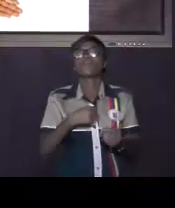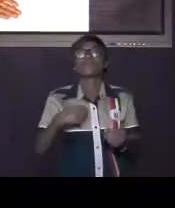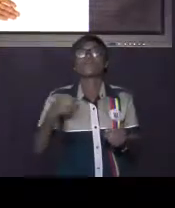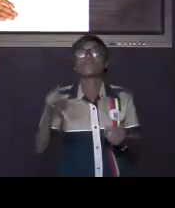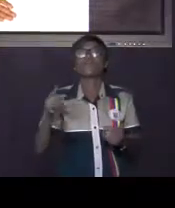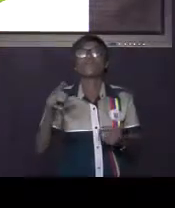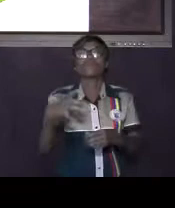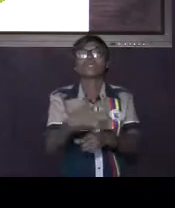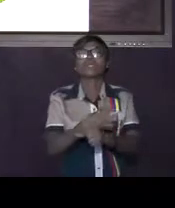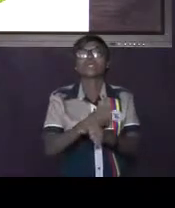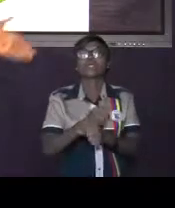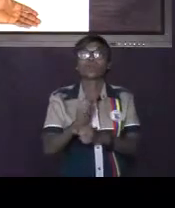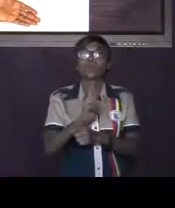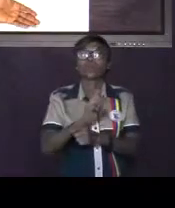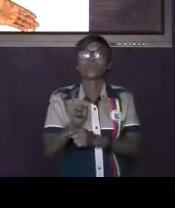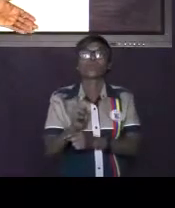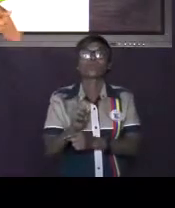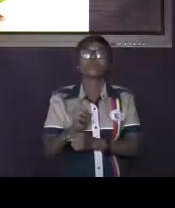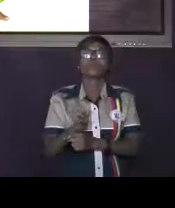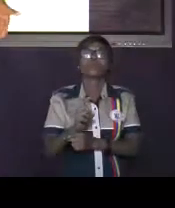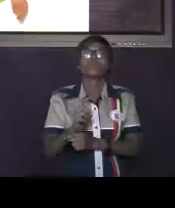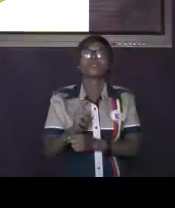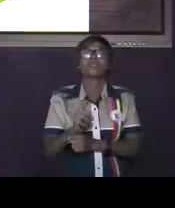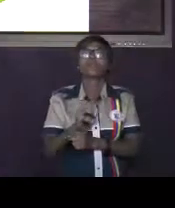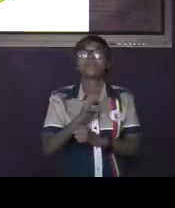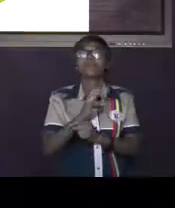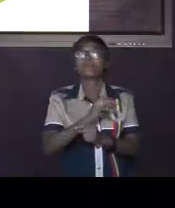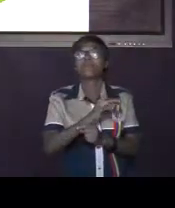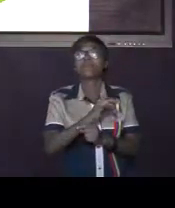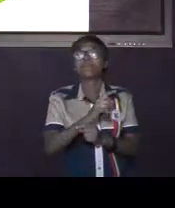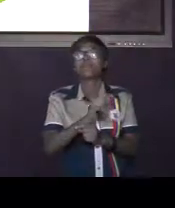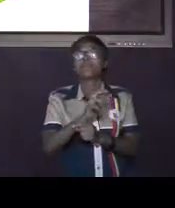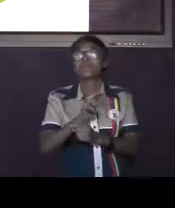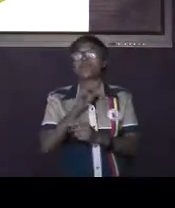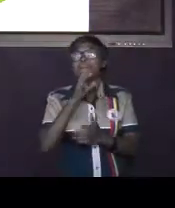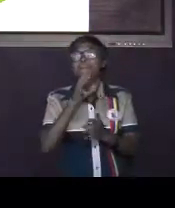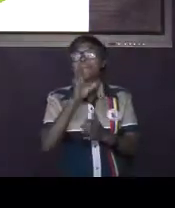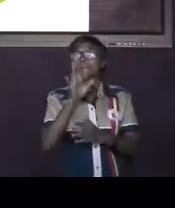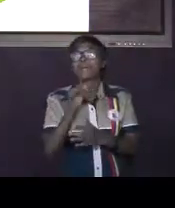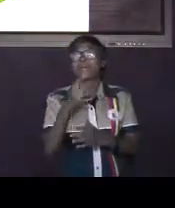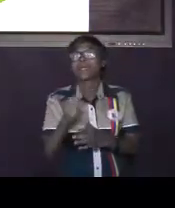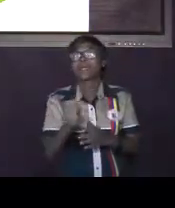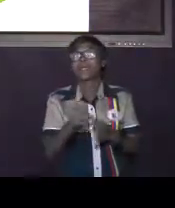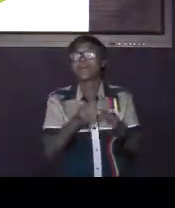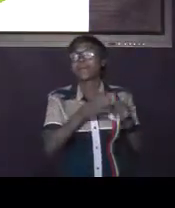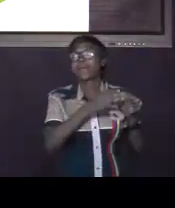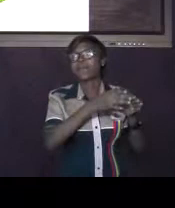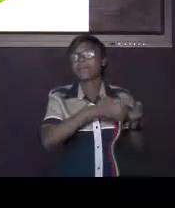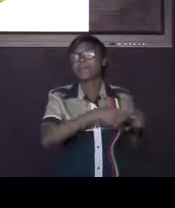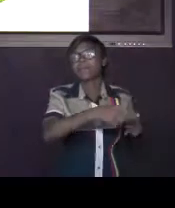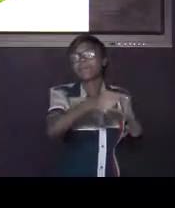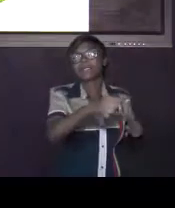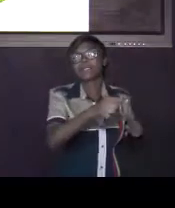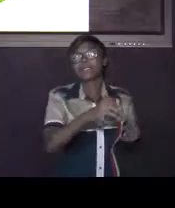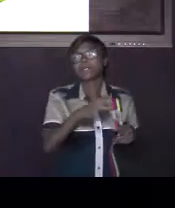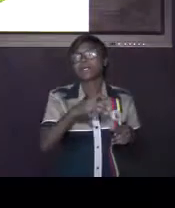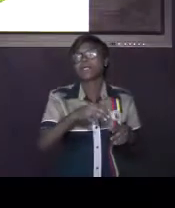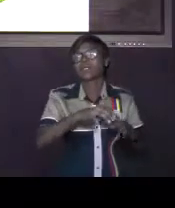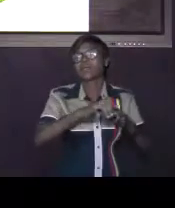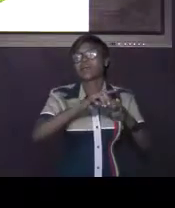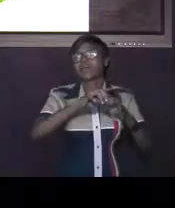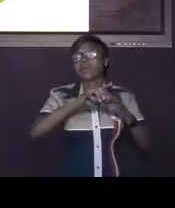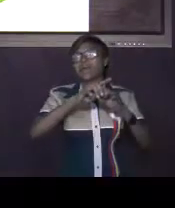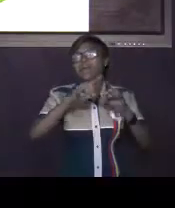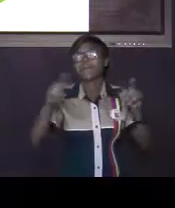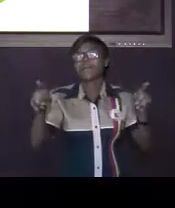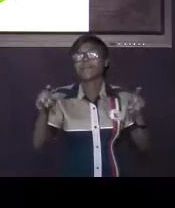get 100 meters, you move 100 meters by the length, 100 meters by the breadth, then you're said to have covered a